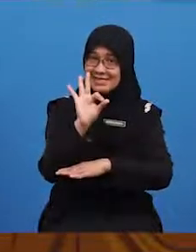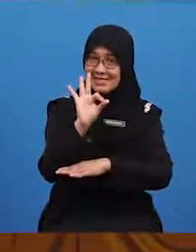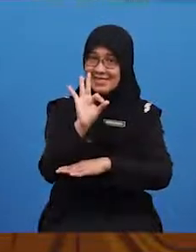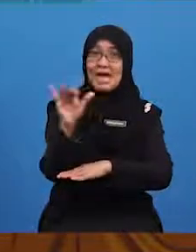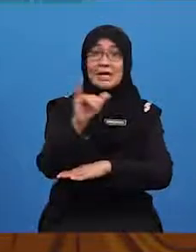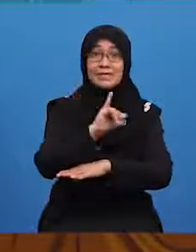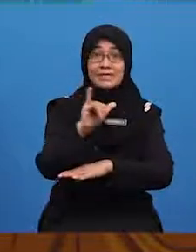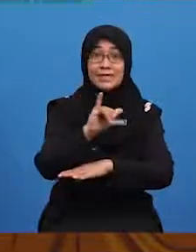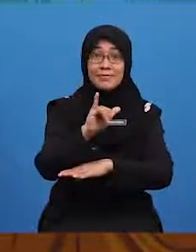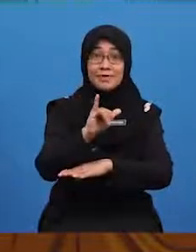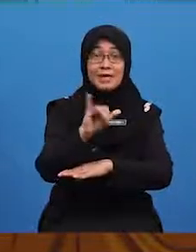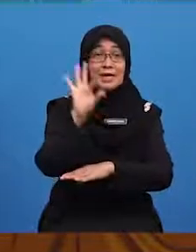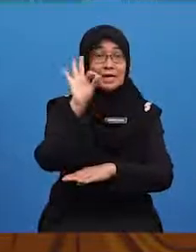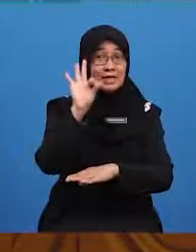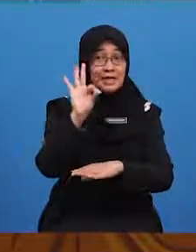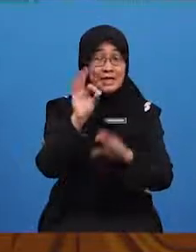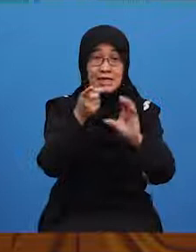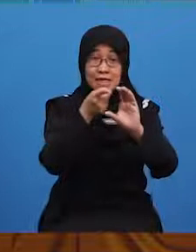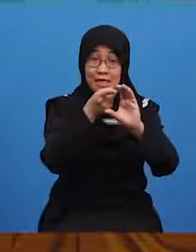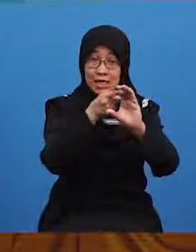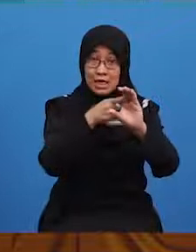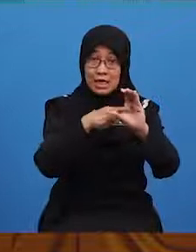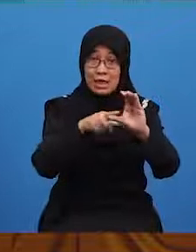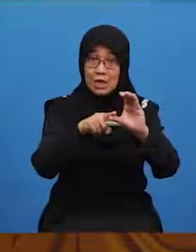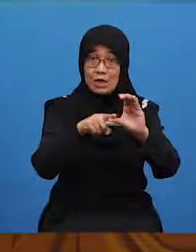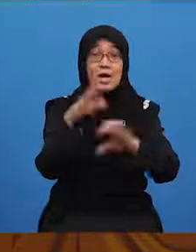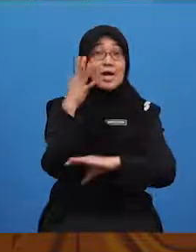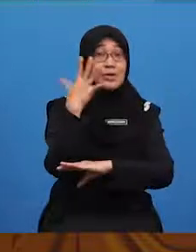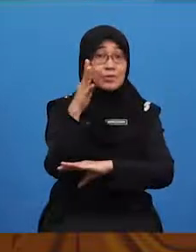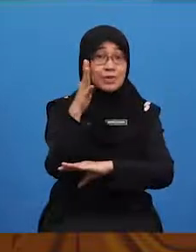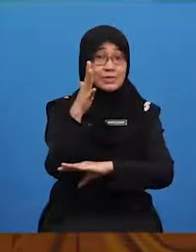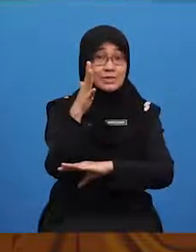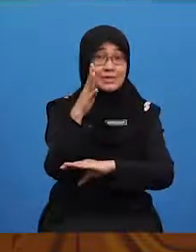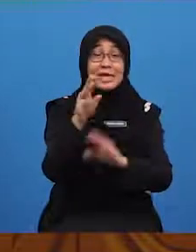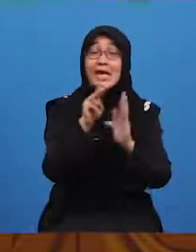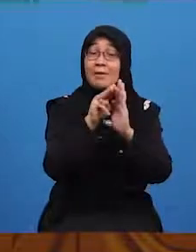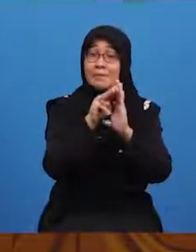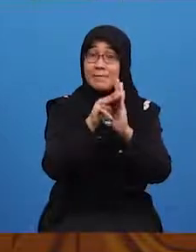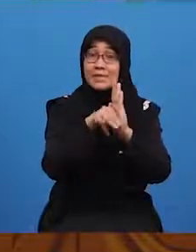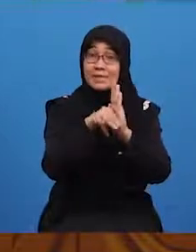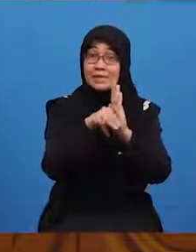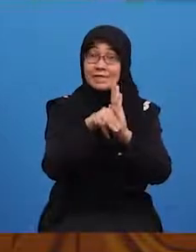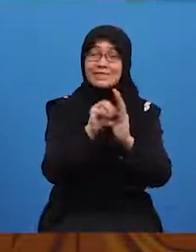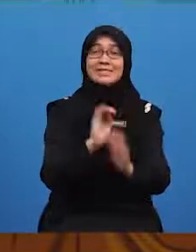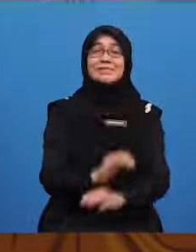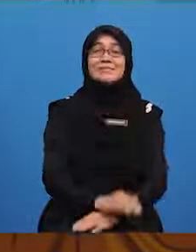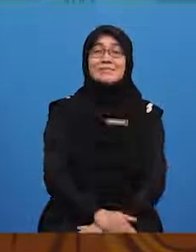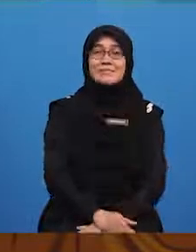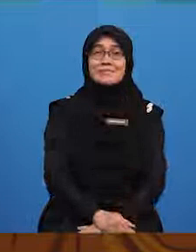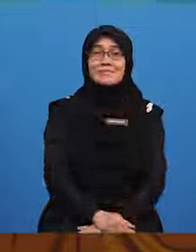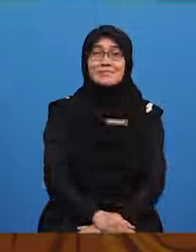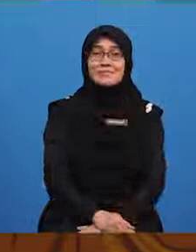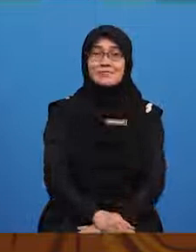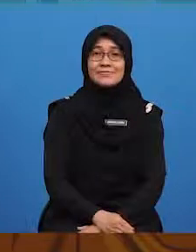9. A quarter past 9. It's also called